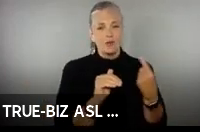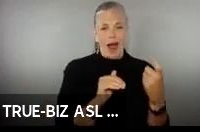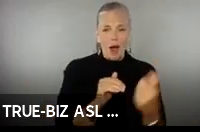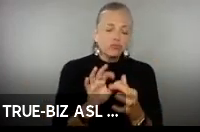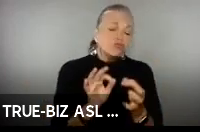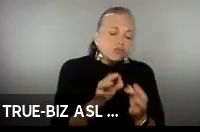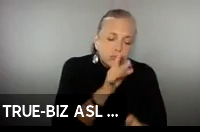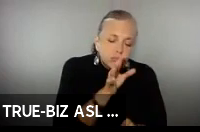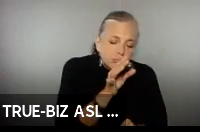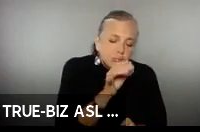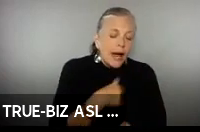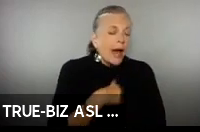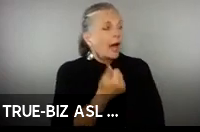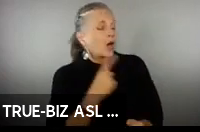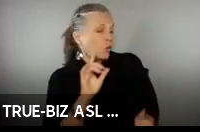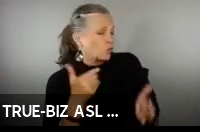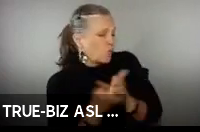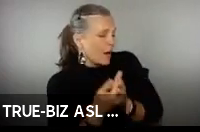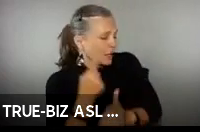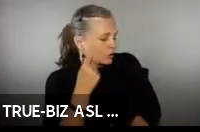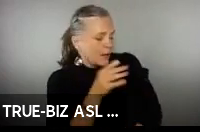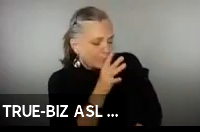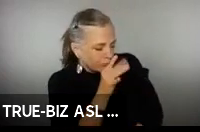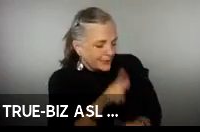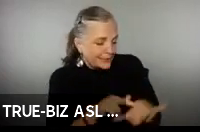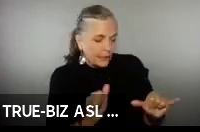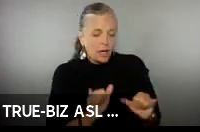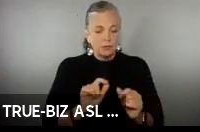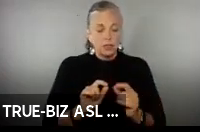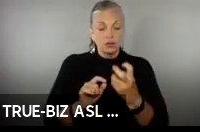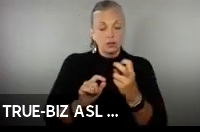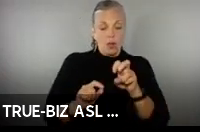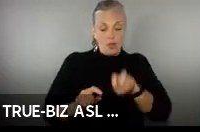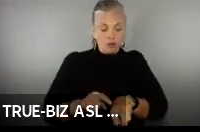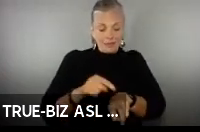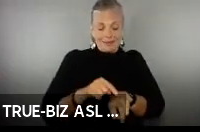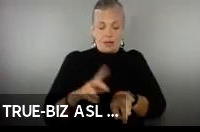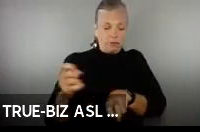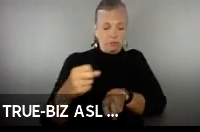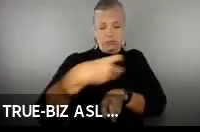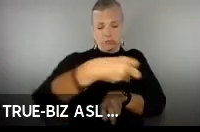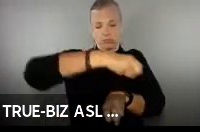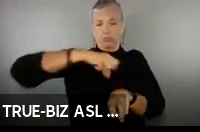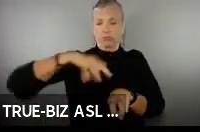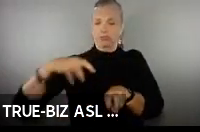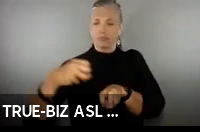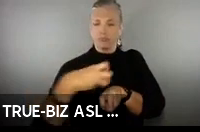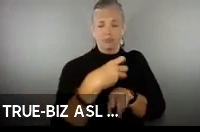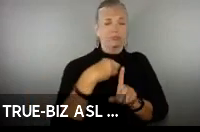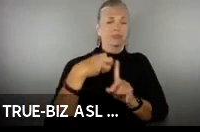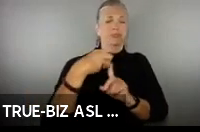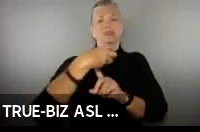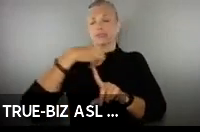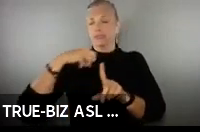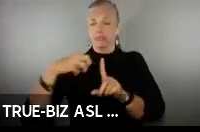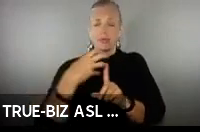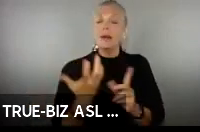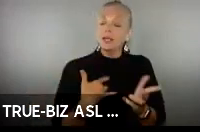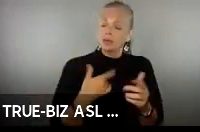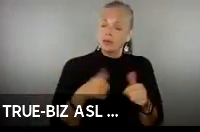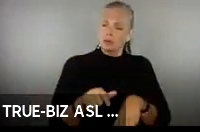whispering right next to their ear. And thinking of that years later, I was getting my master's in English at the